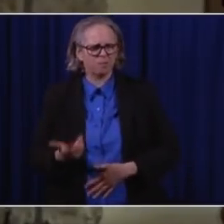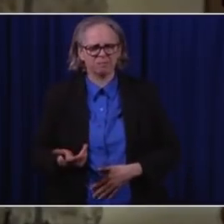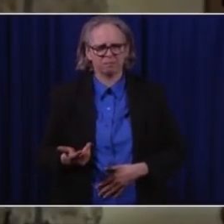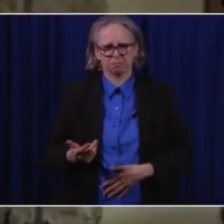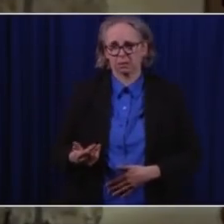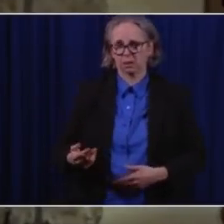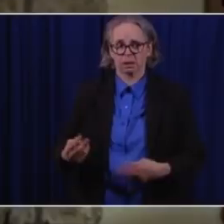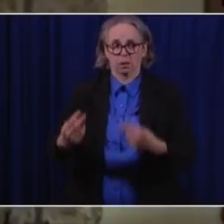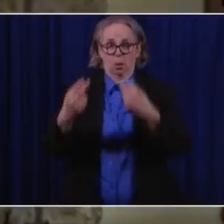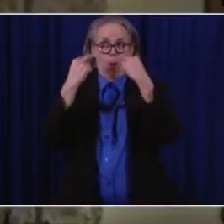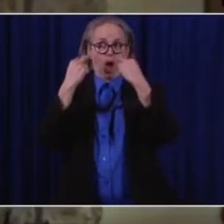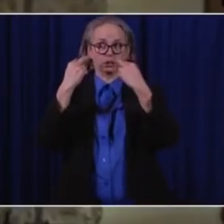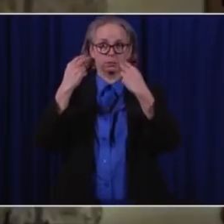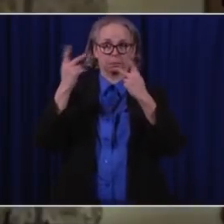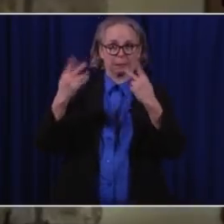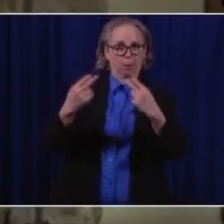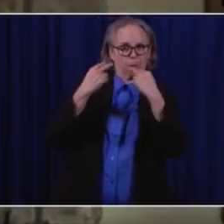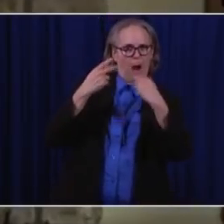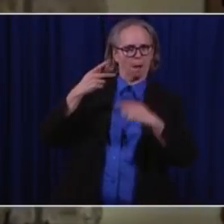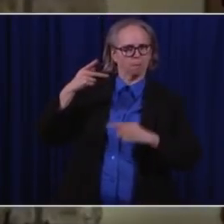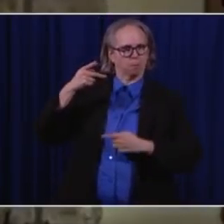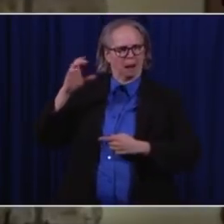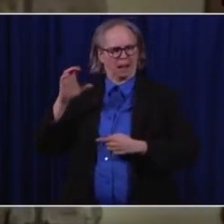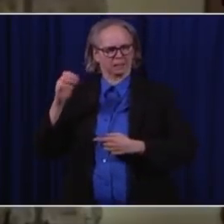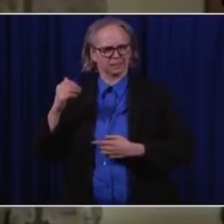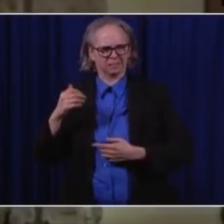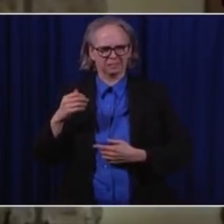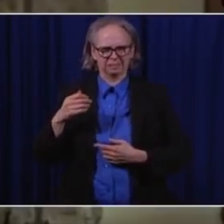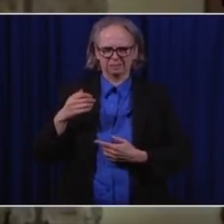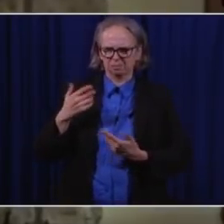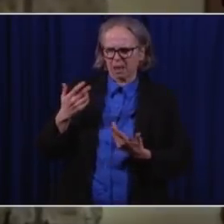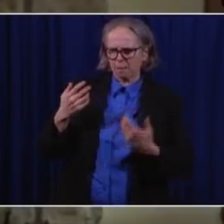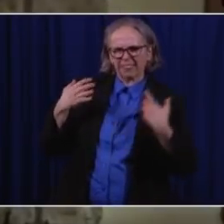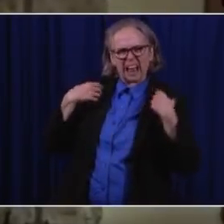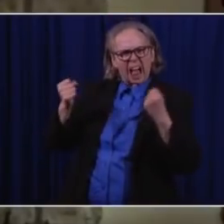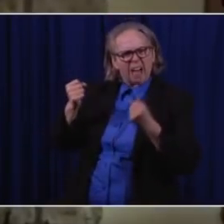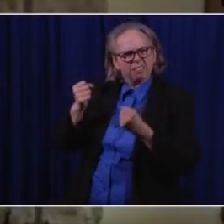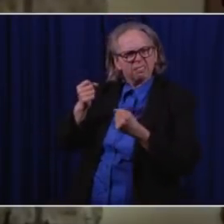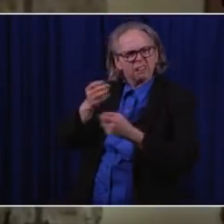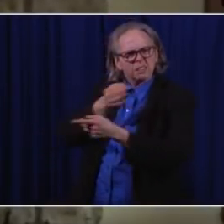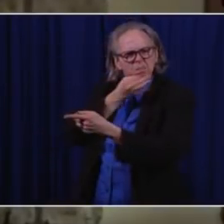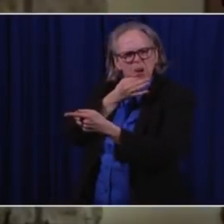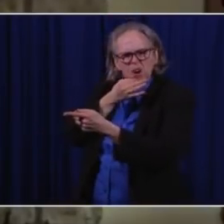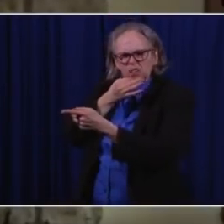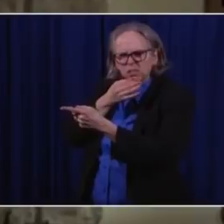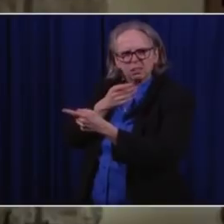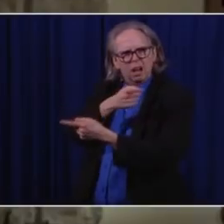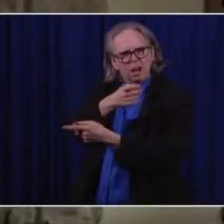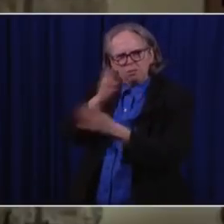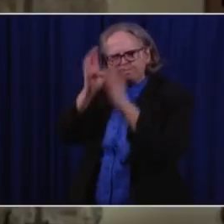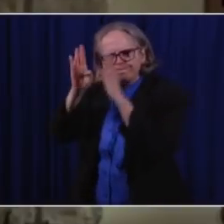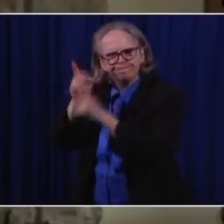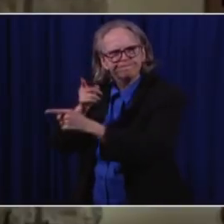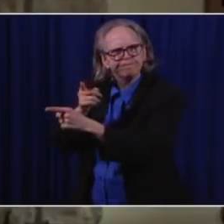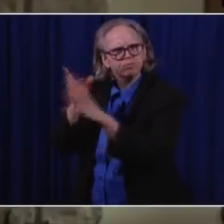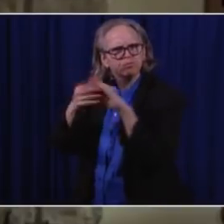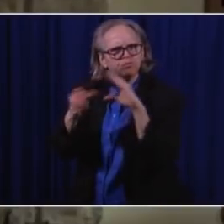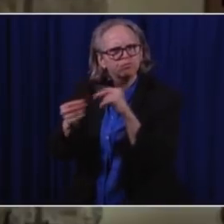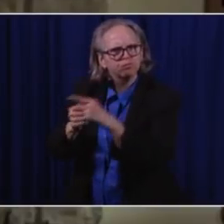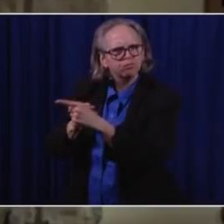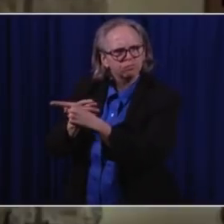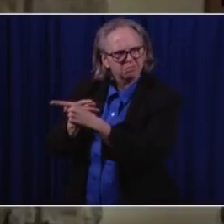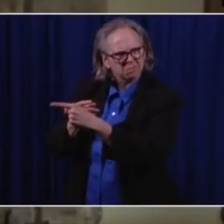health experts who are there on the front line, I don't know how anybody could watch that and not be